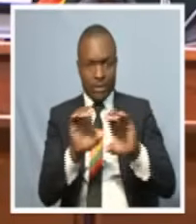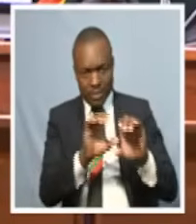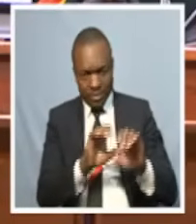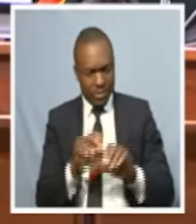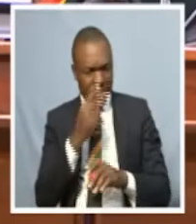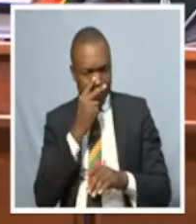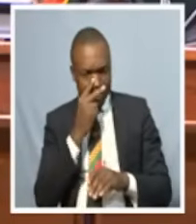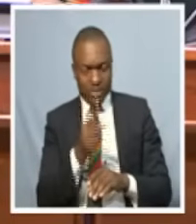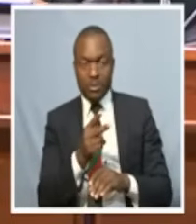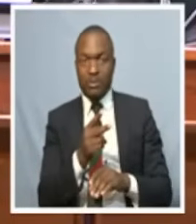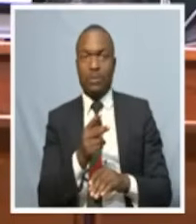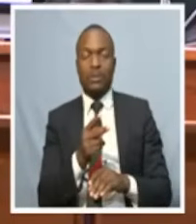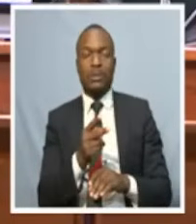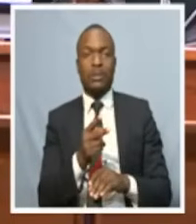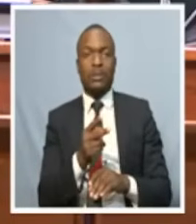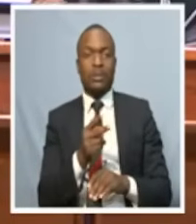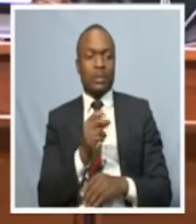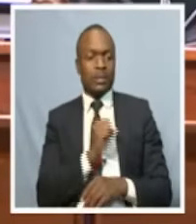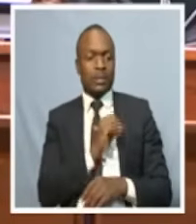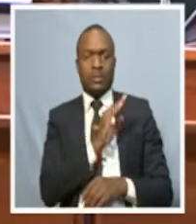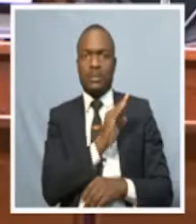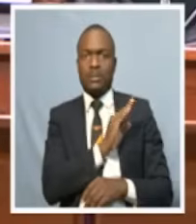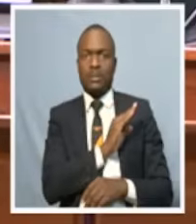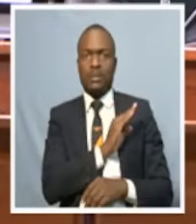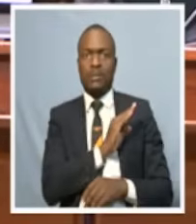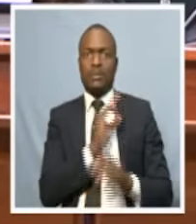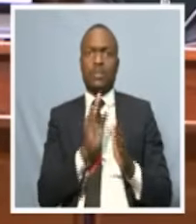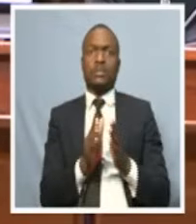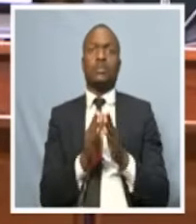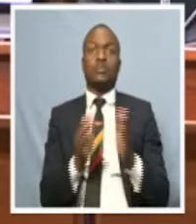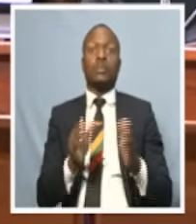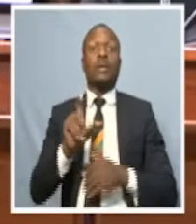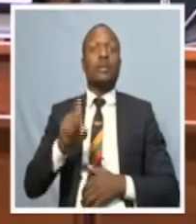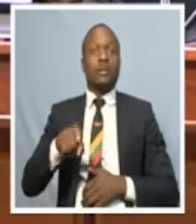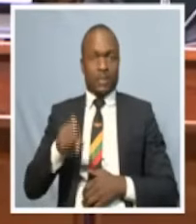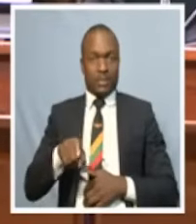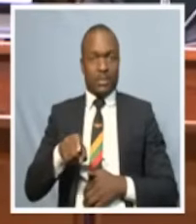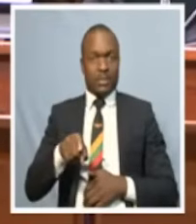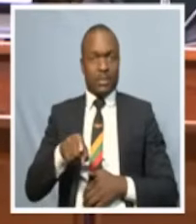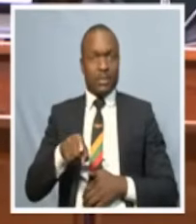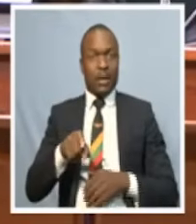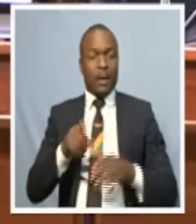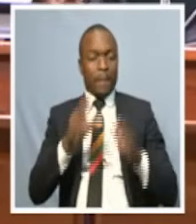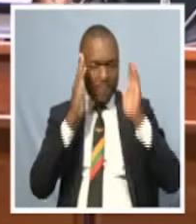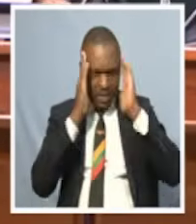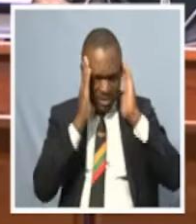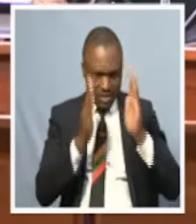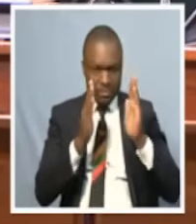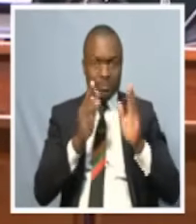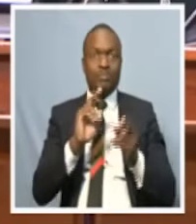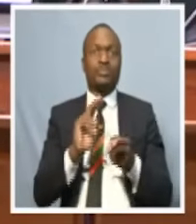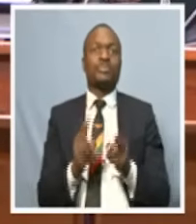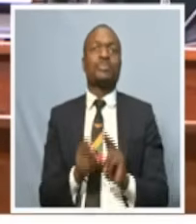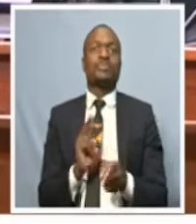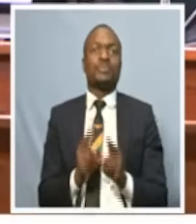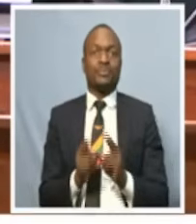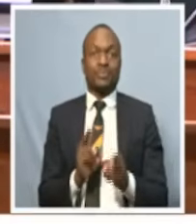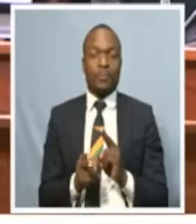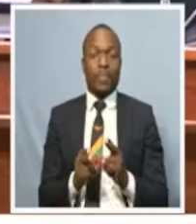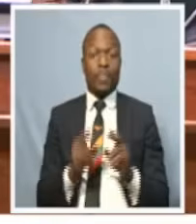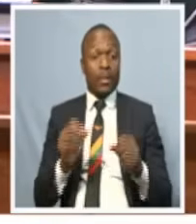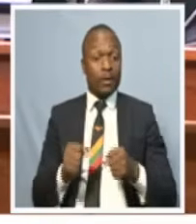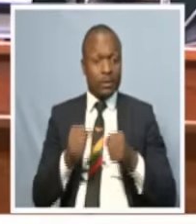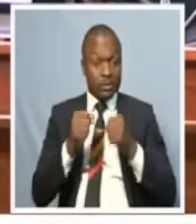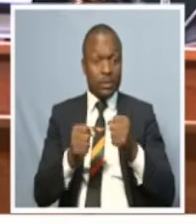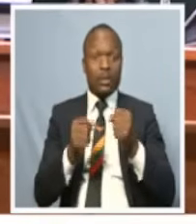staffing gaps that required urgent attention in order to enhance service delivery, strengthen